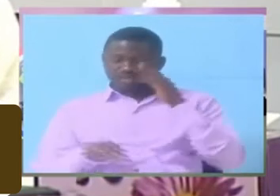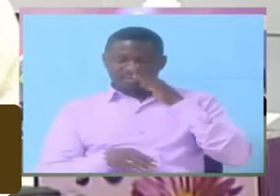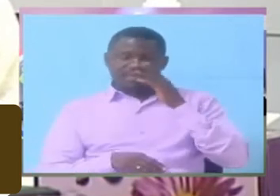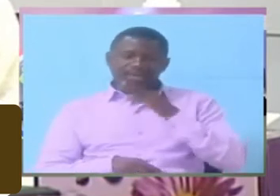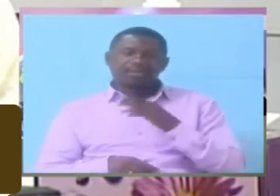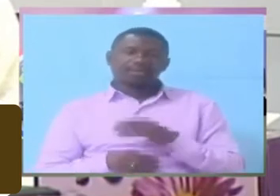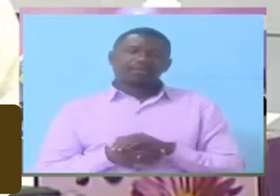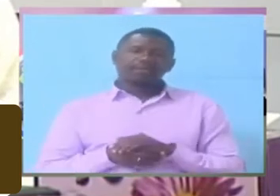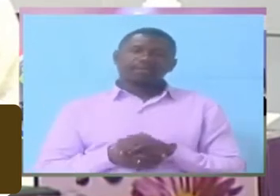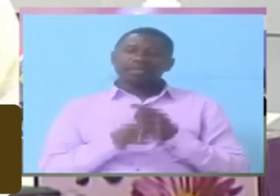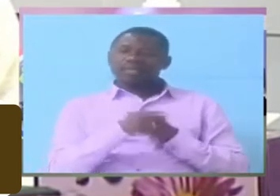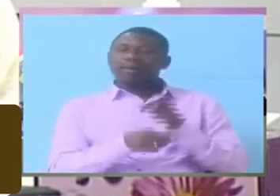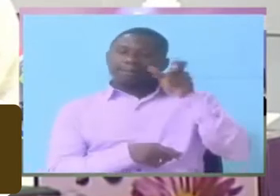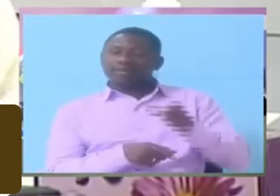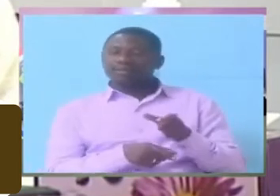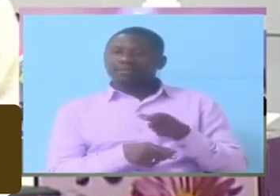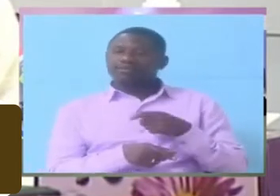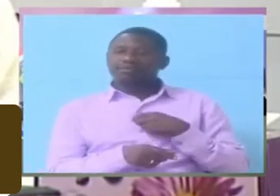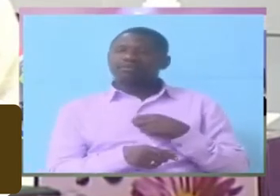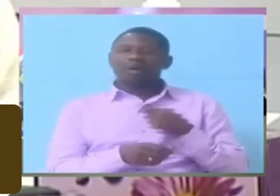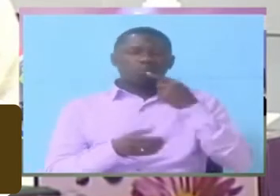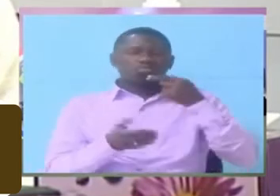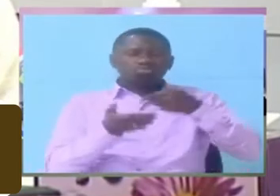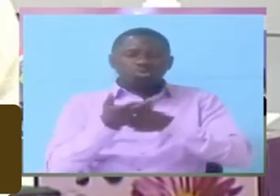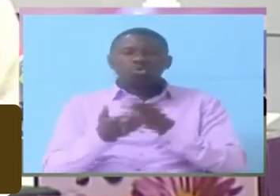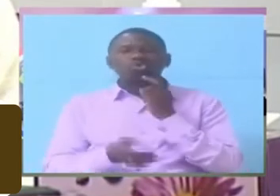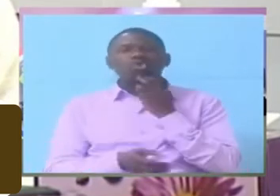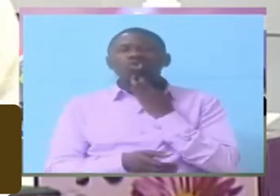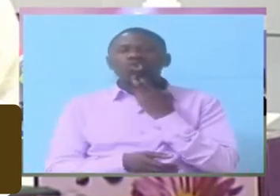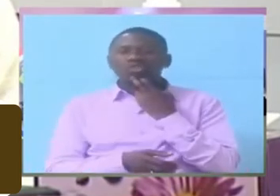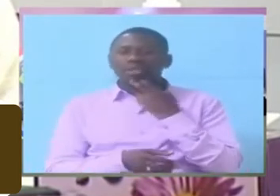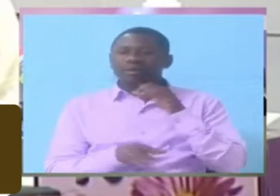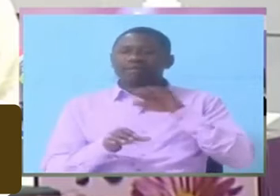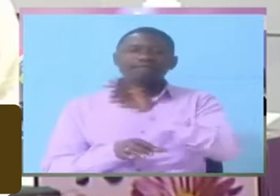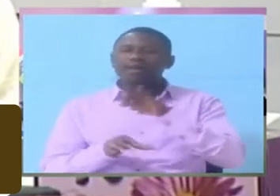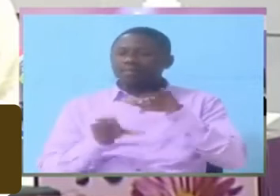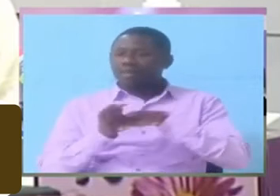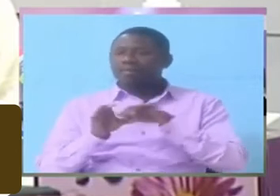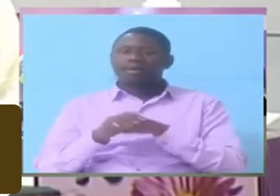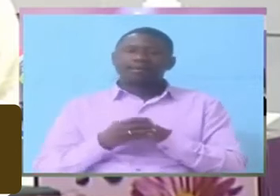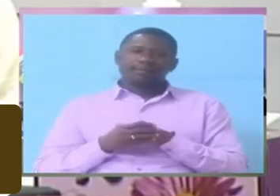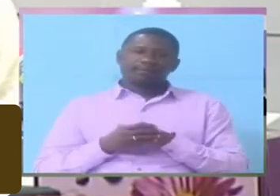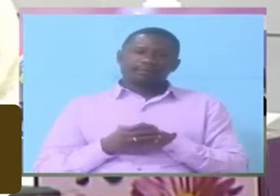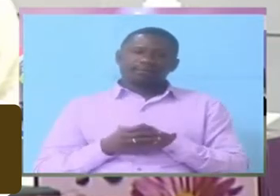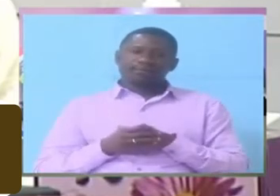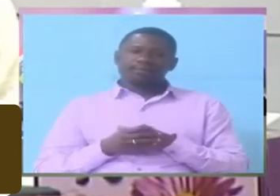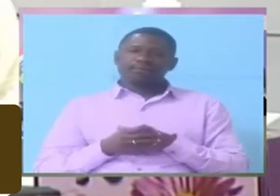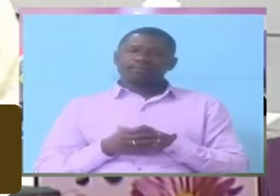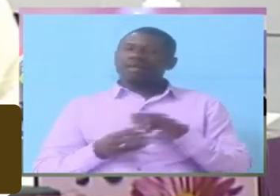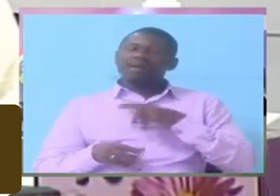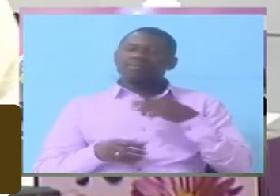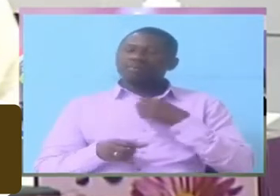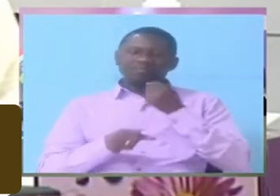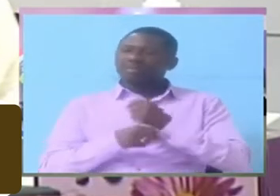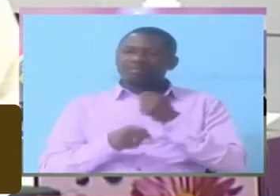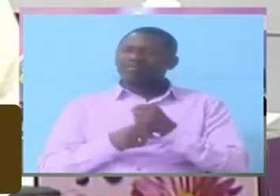silolu taman the person is my blood cousin kadu womari munte fango sana ukono toilet so I made several